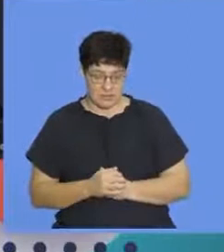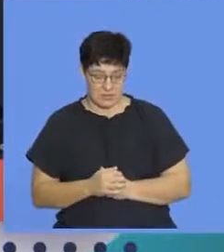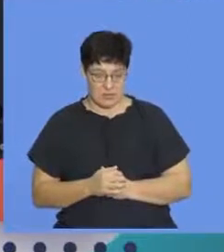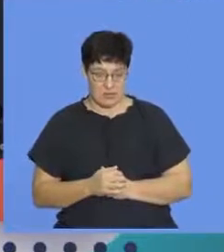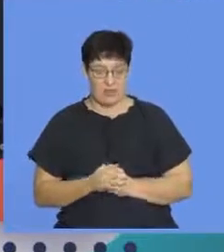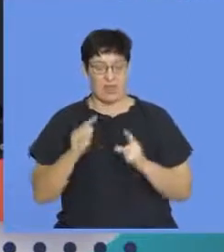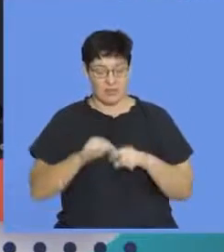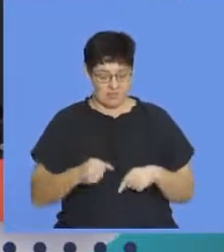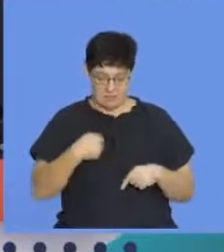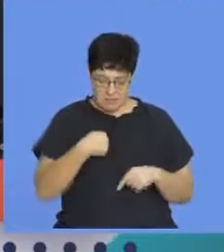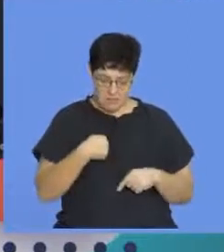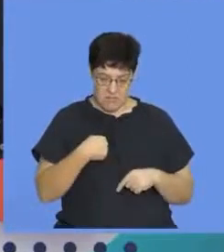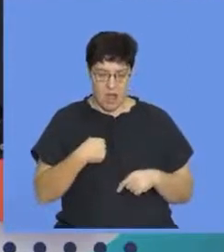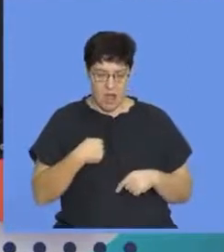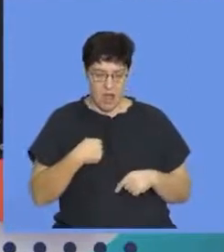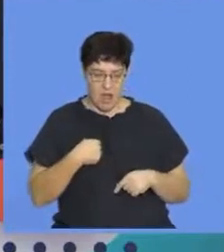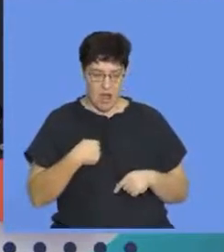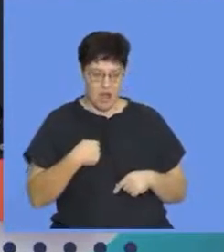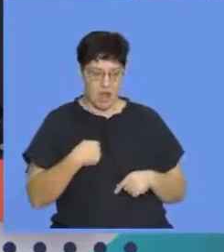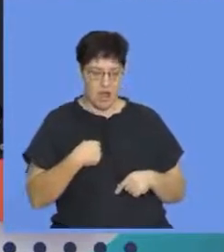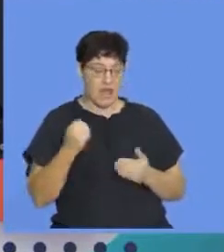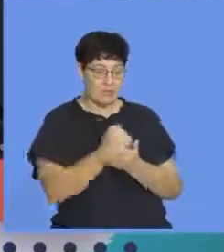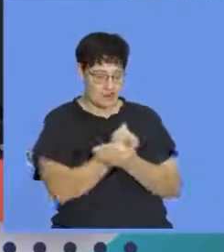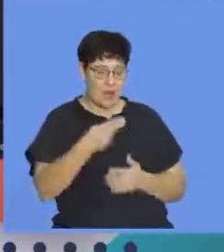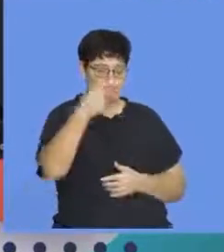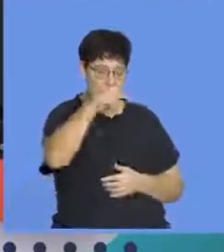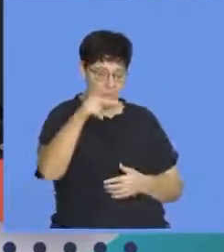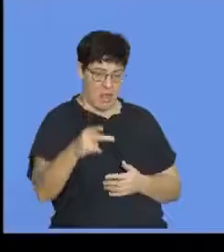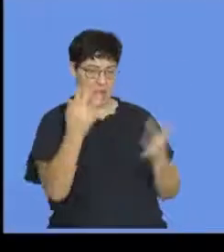work out your payment to your creditors.